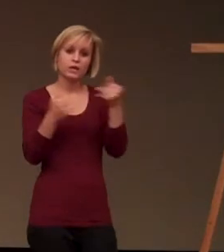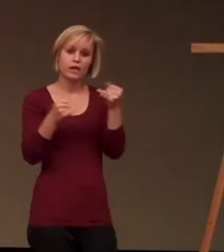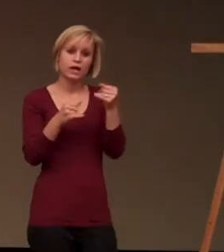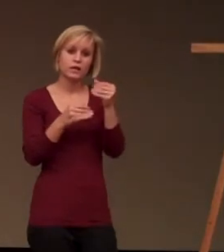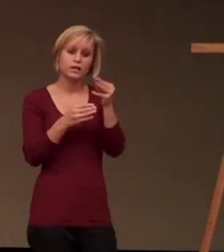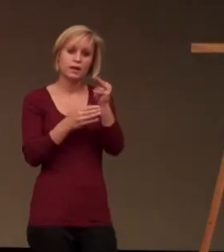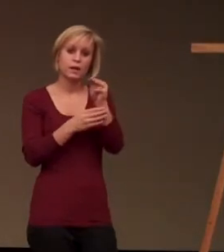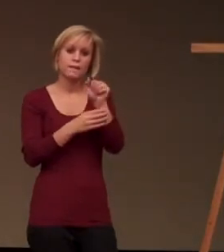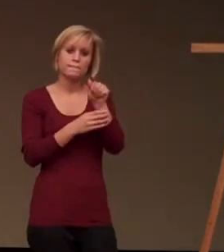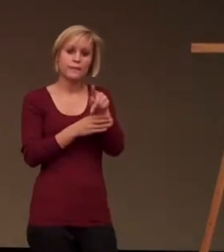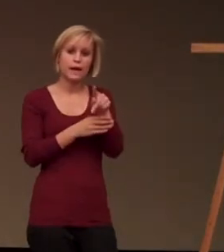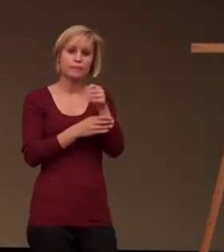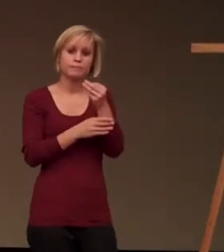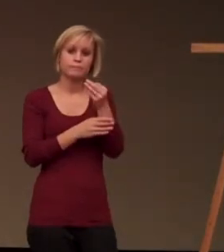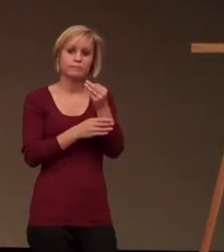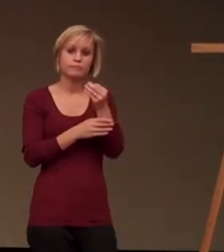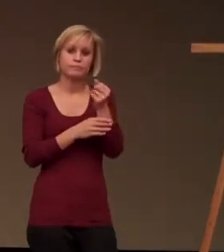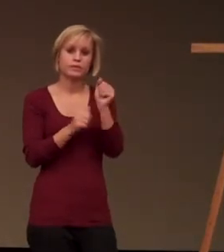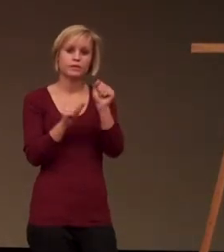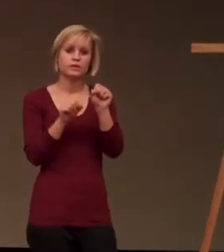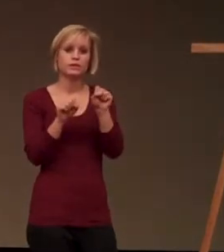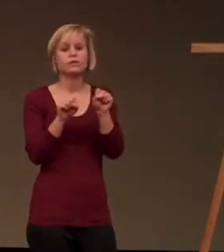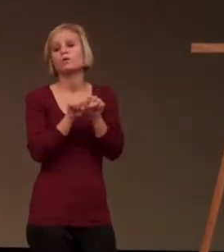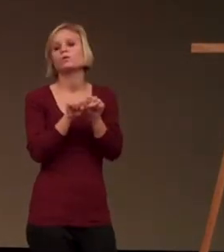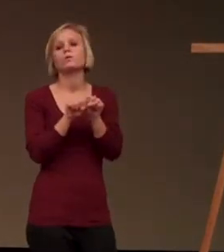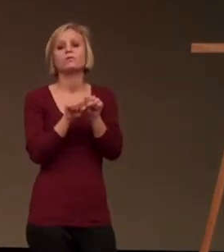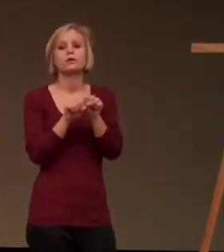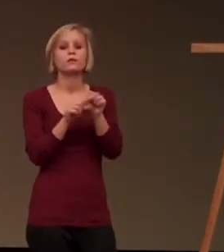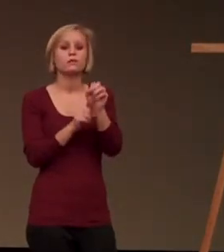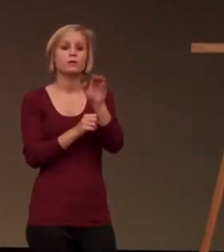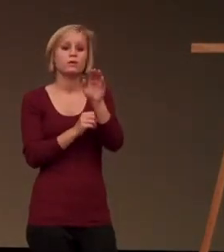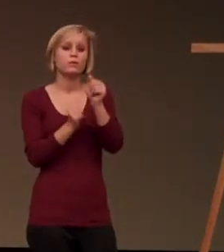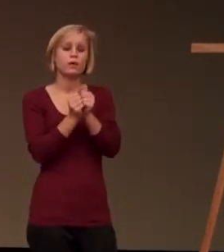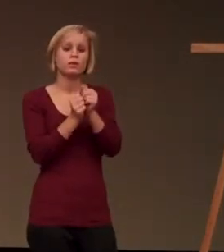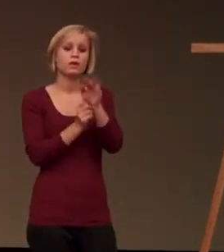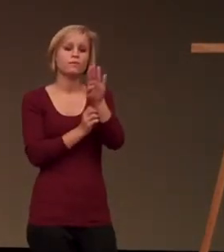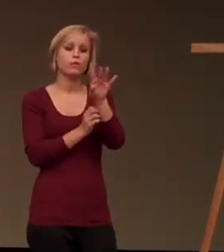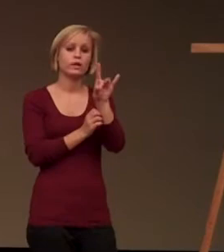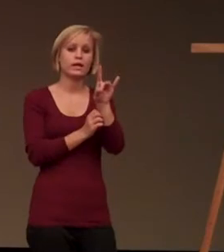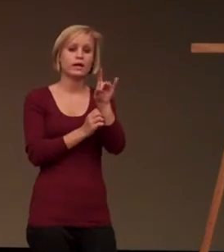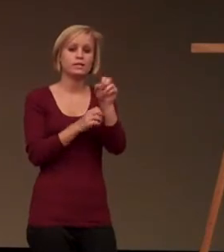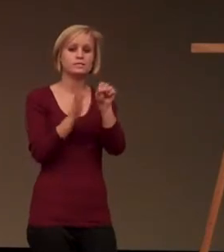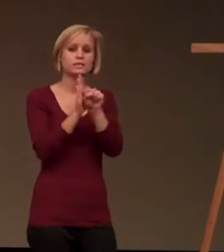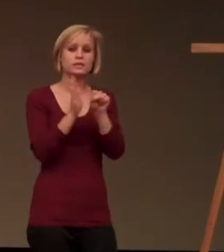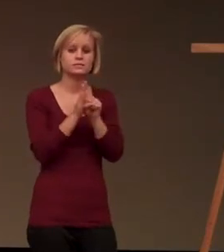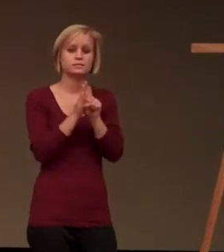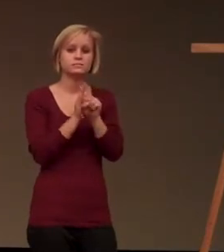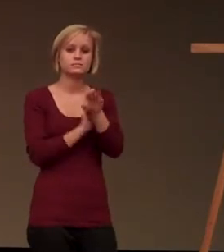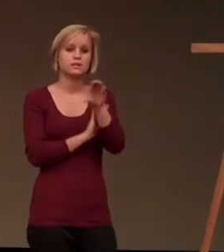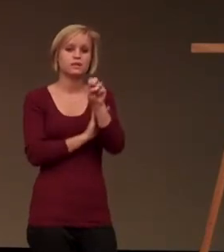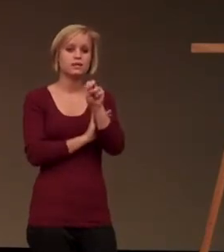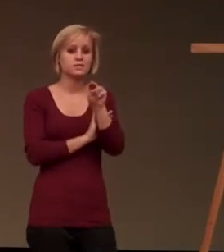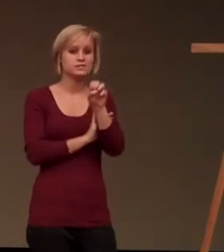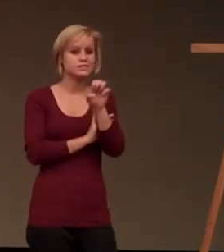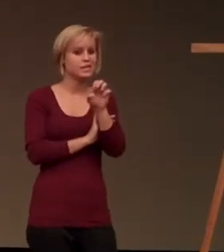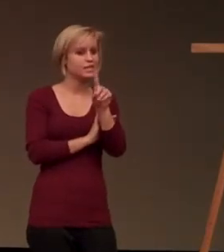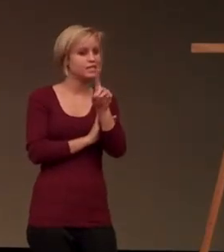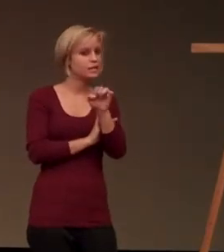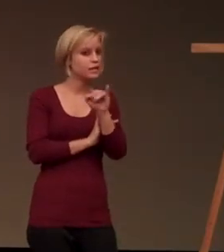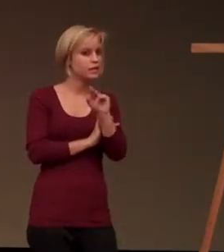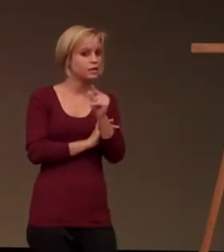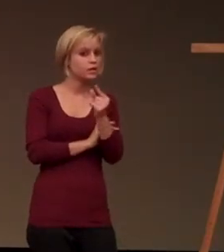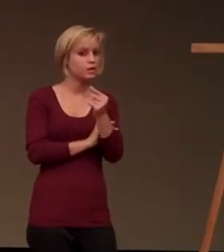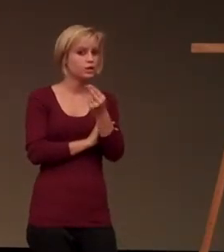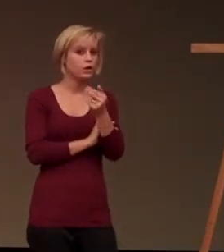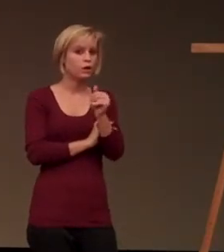America with 48 states. I'm conceding Hawaii and Alaska. All you have